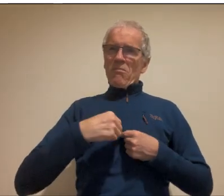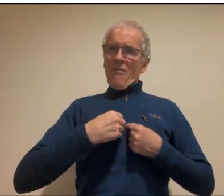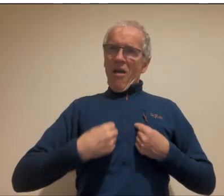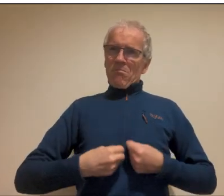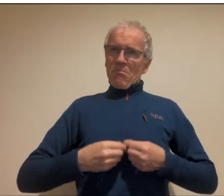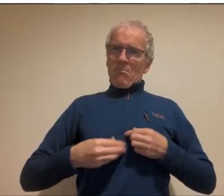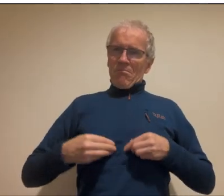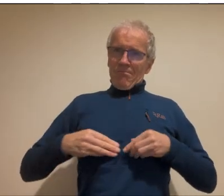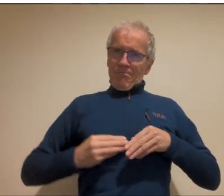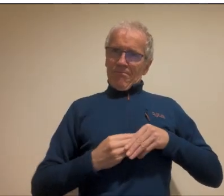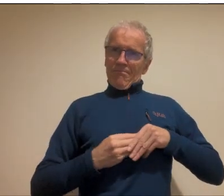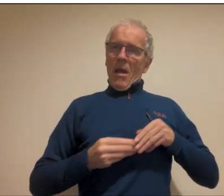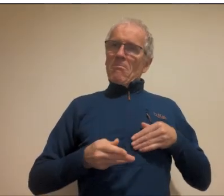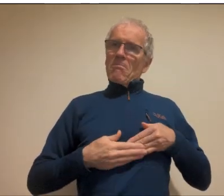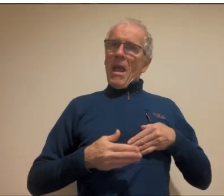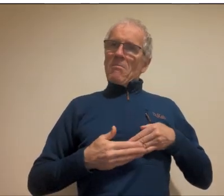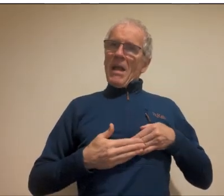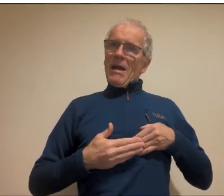medication,